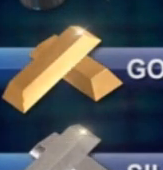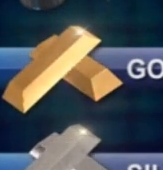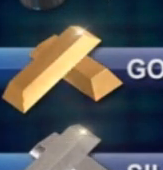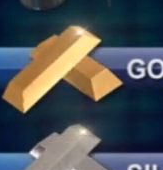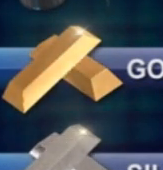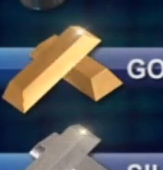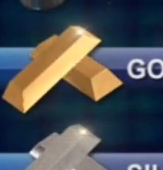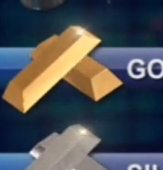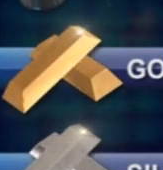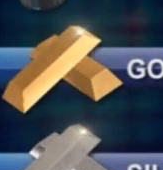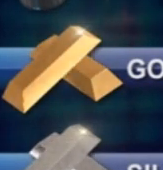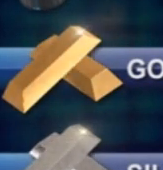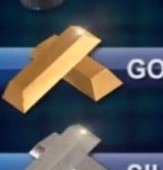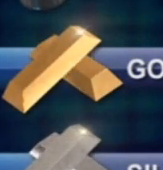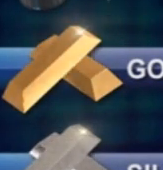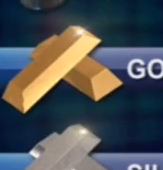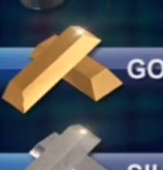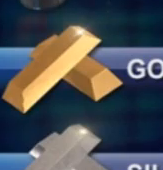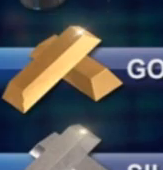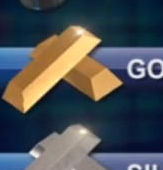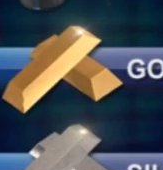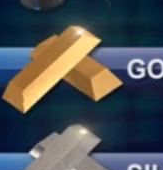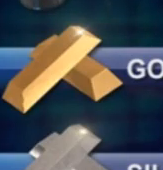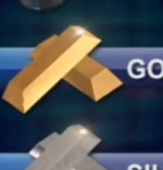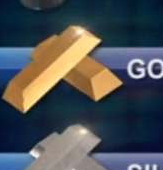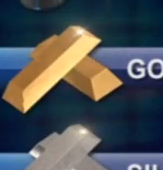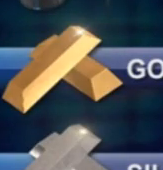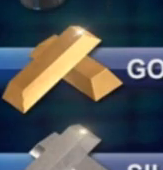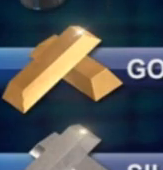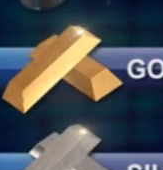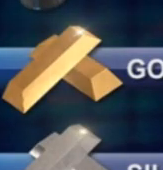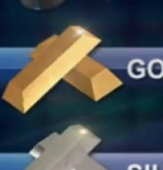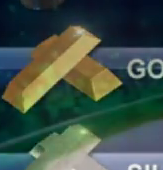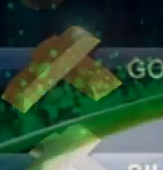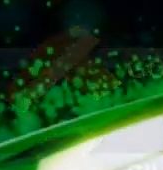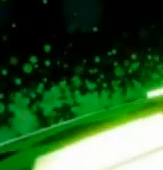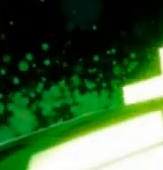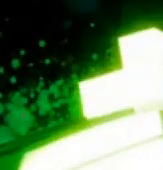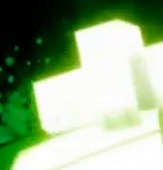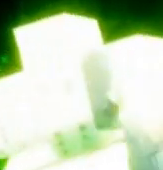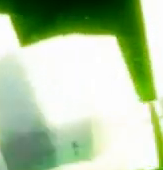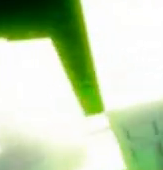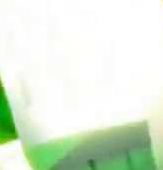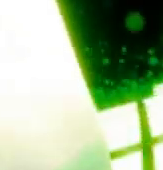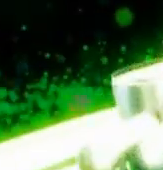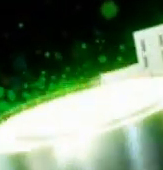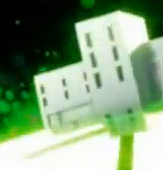$1,824 per ounce, and silver closed down at $24.77 an ounce.